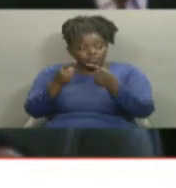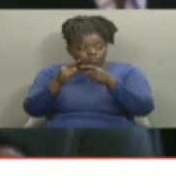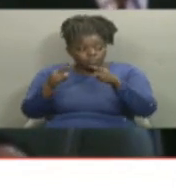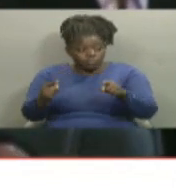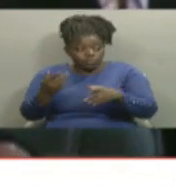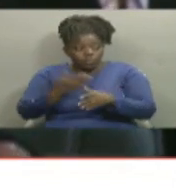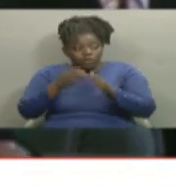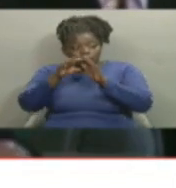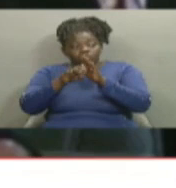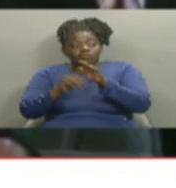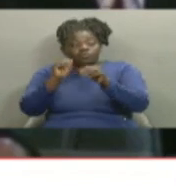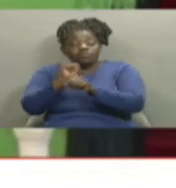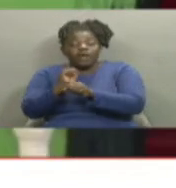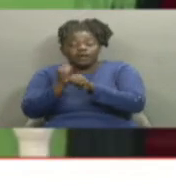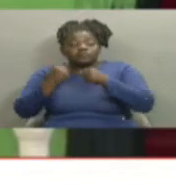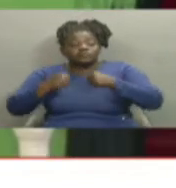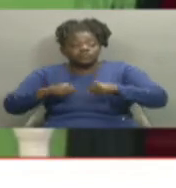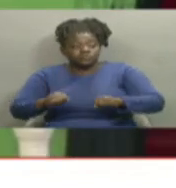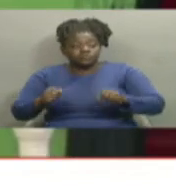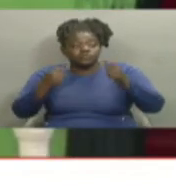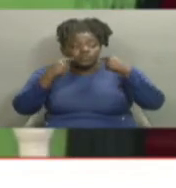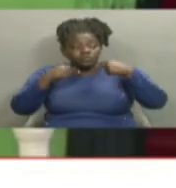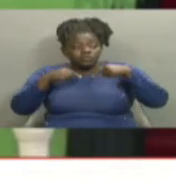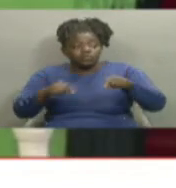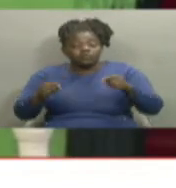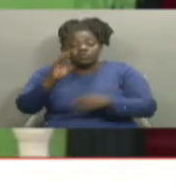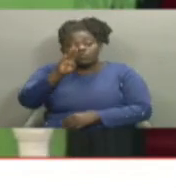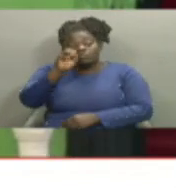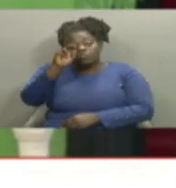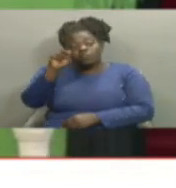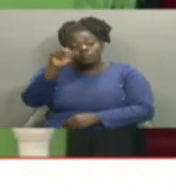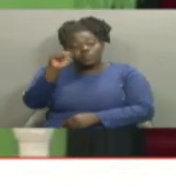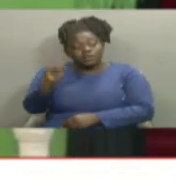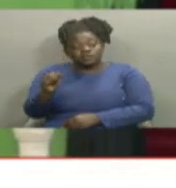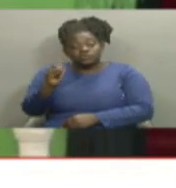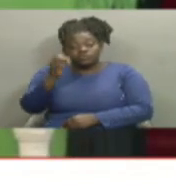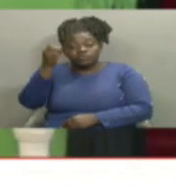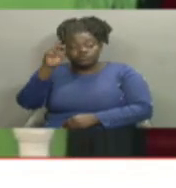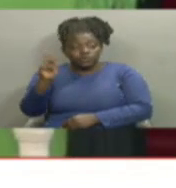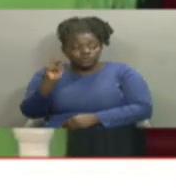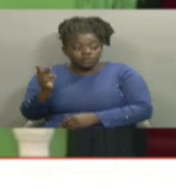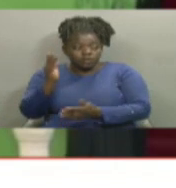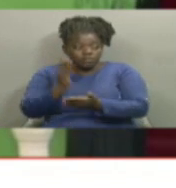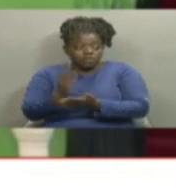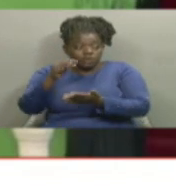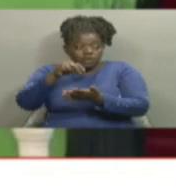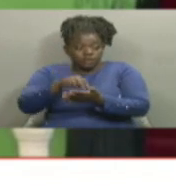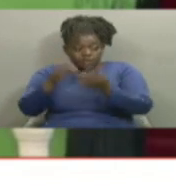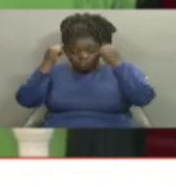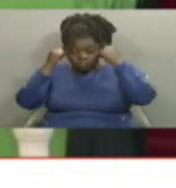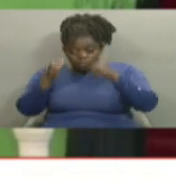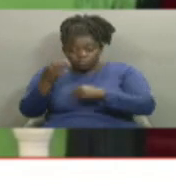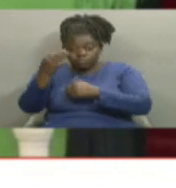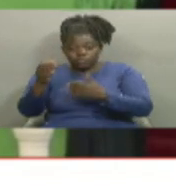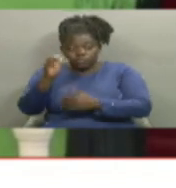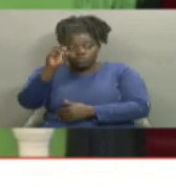have a constitutional duty to perform. Okulangirira kubadde ku Bomas of Kenya nga kwetabyeko abeesimbyewo kwa pulezidenti abasatu nga